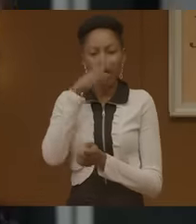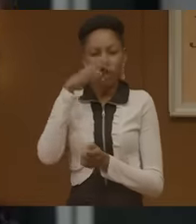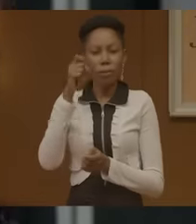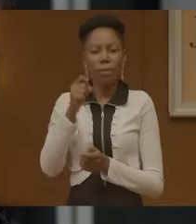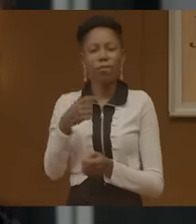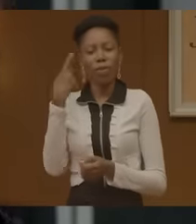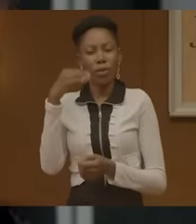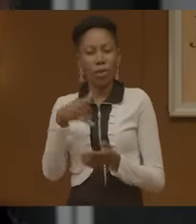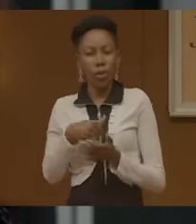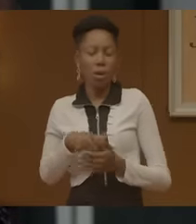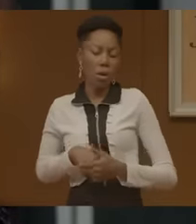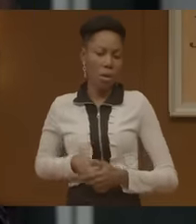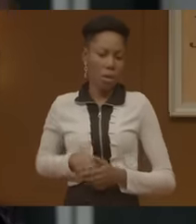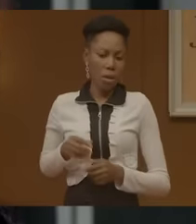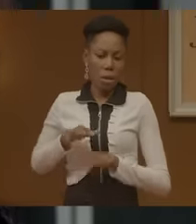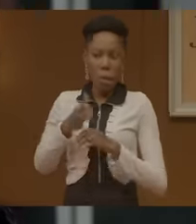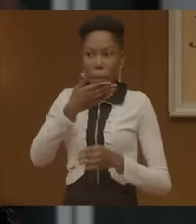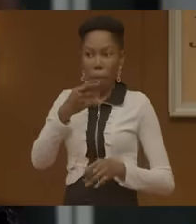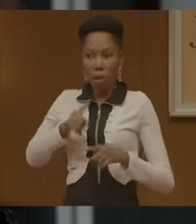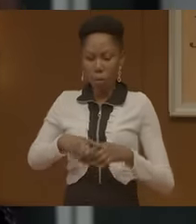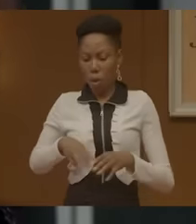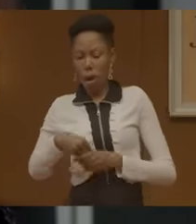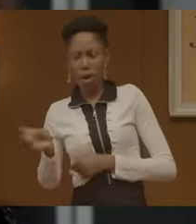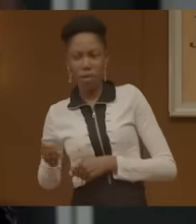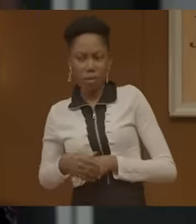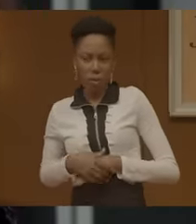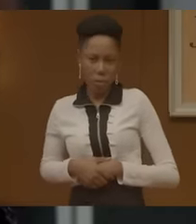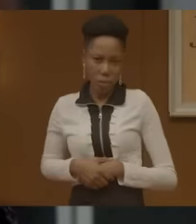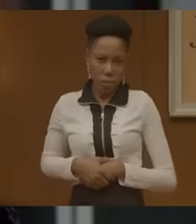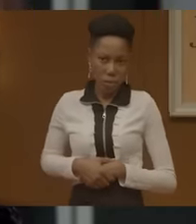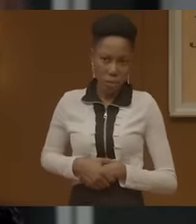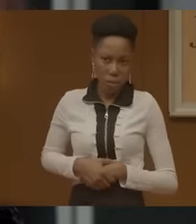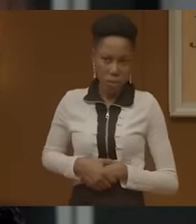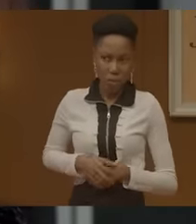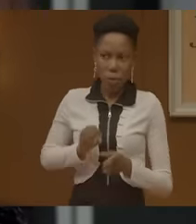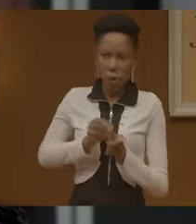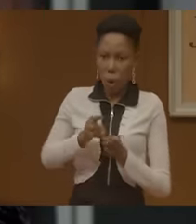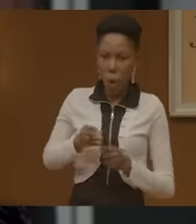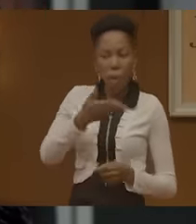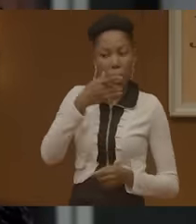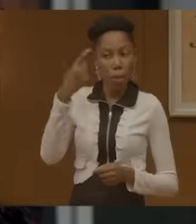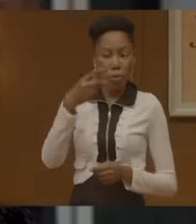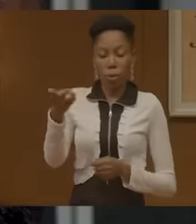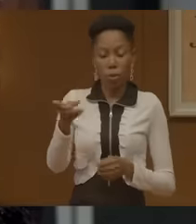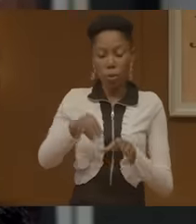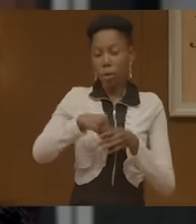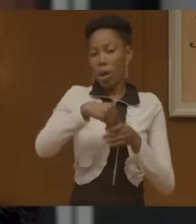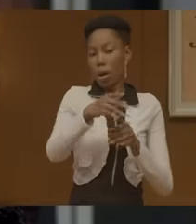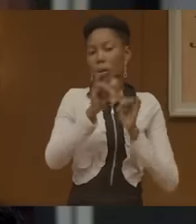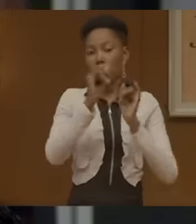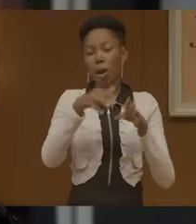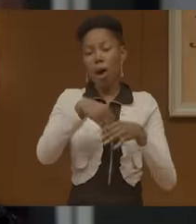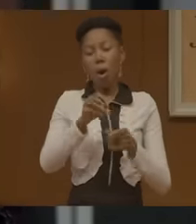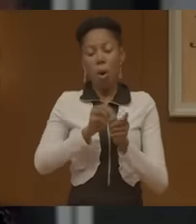that I don't want this boy to leave his house, then I should live with him. That should live with the boy, that should go and leave